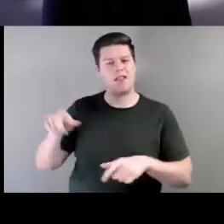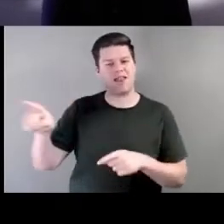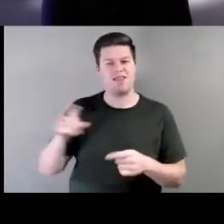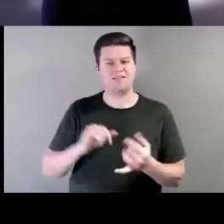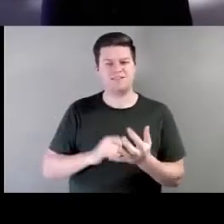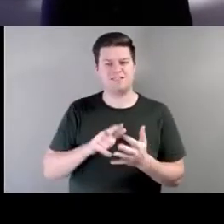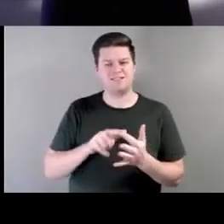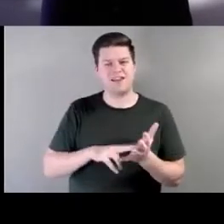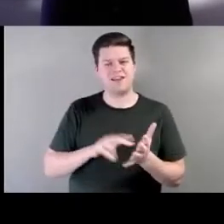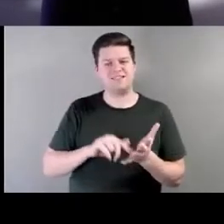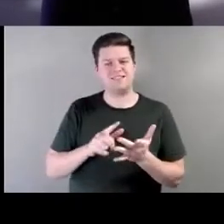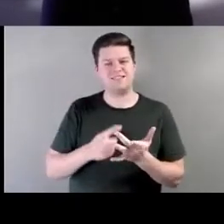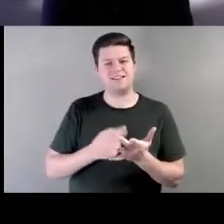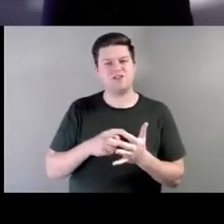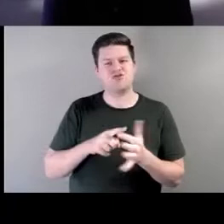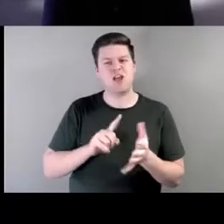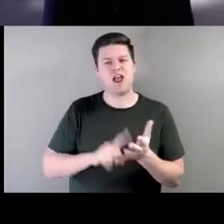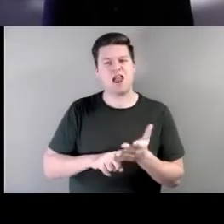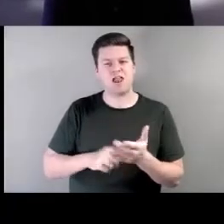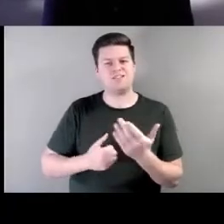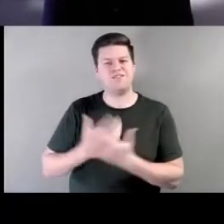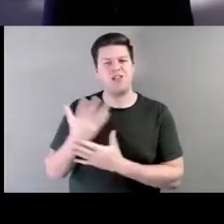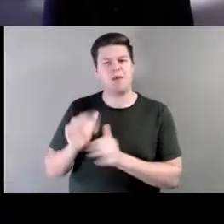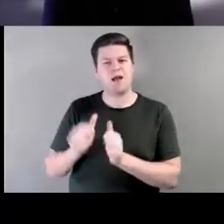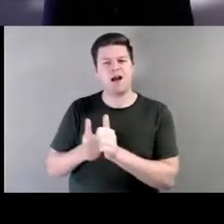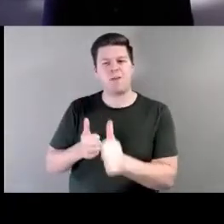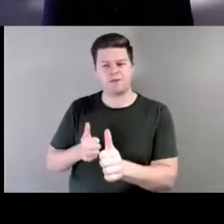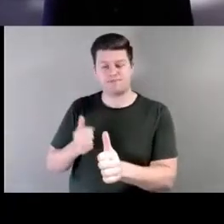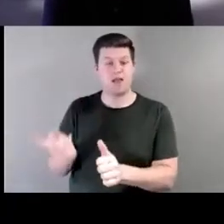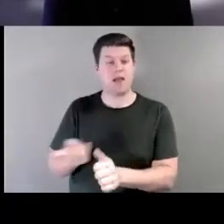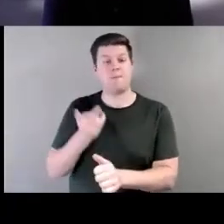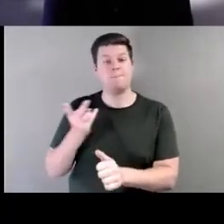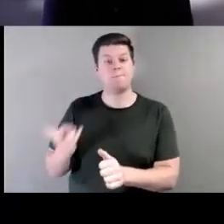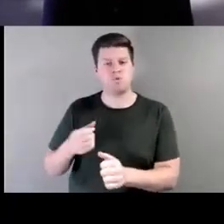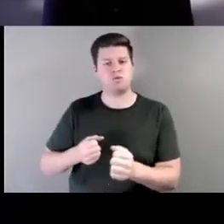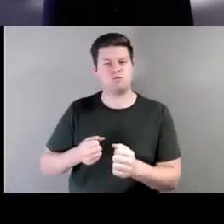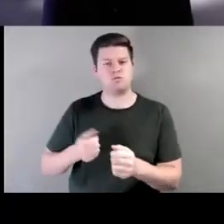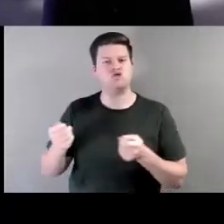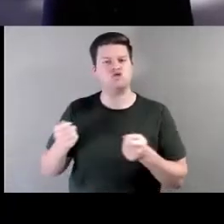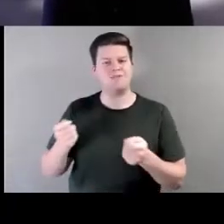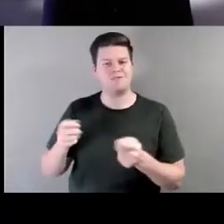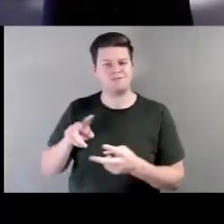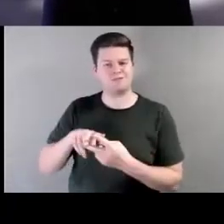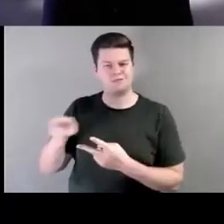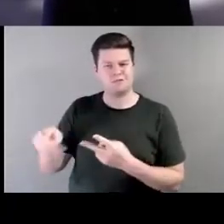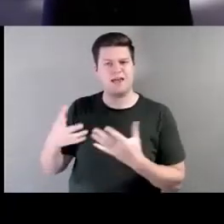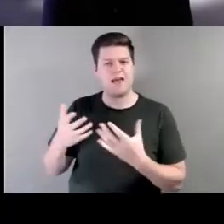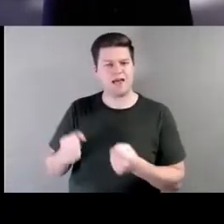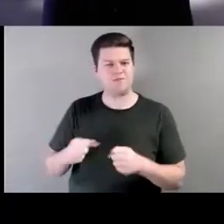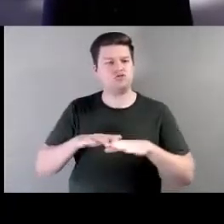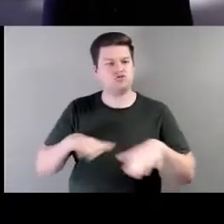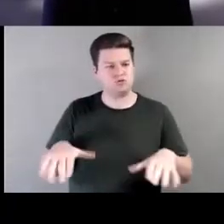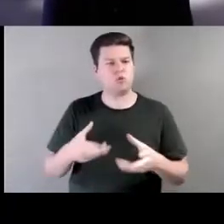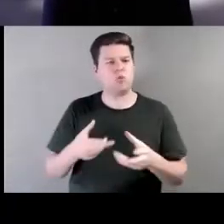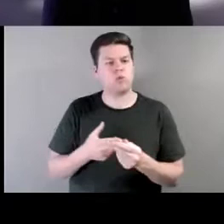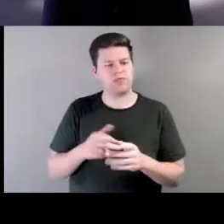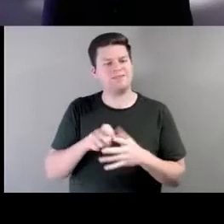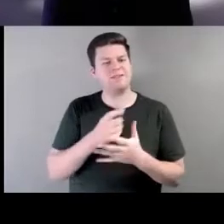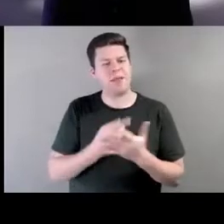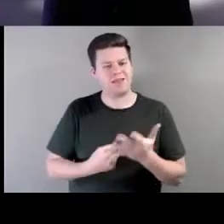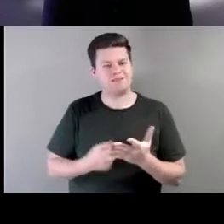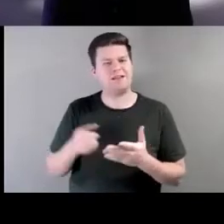developers. Both of the directors of Centurial have children with a disability, so